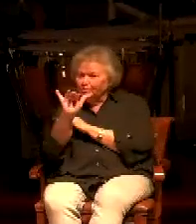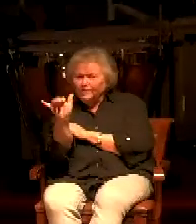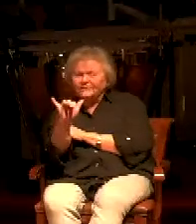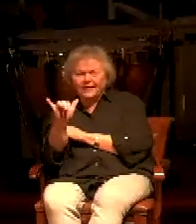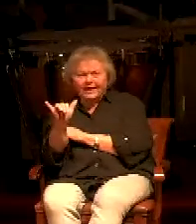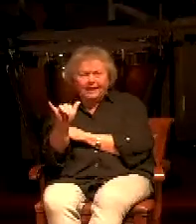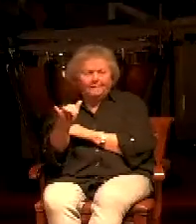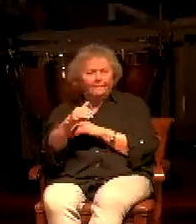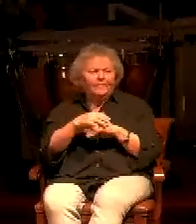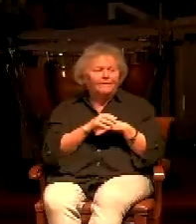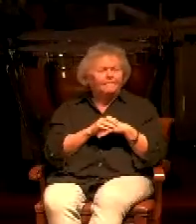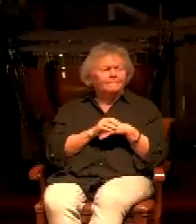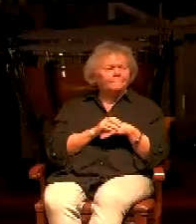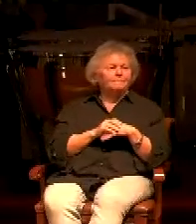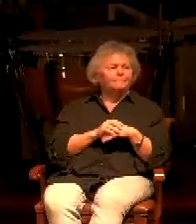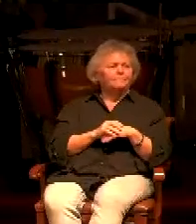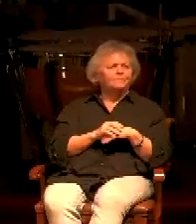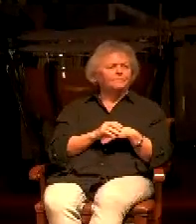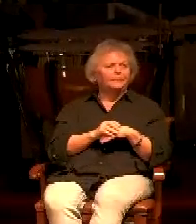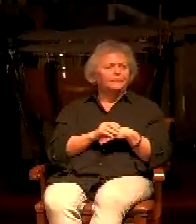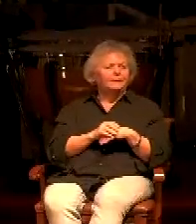Not our Lord.